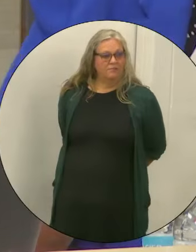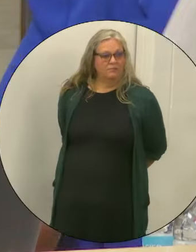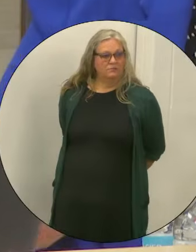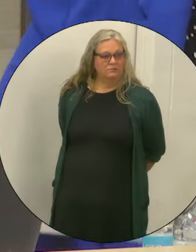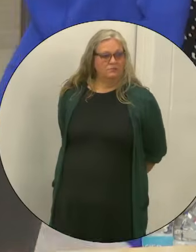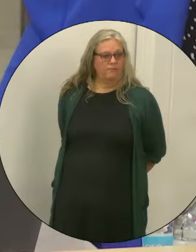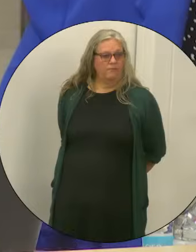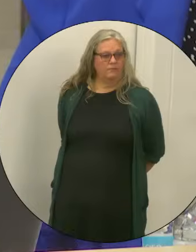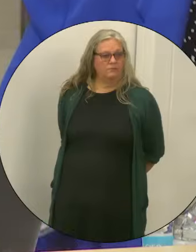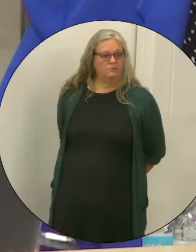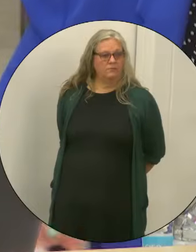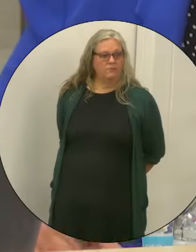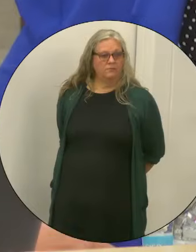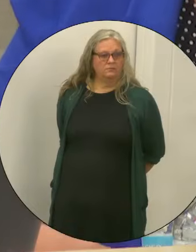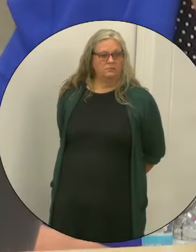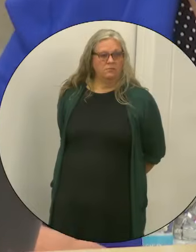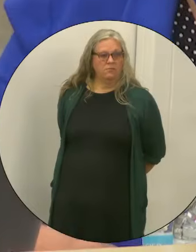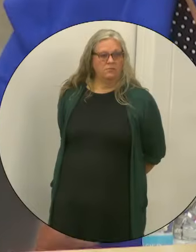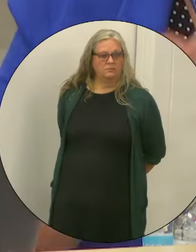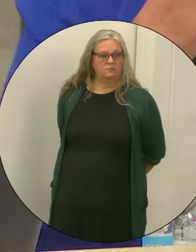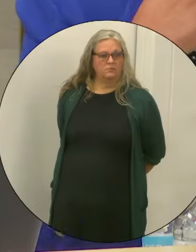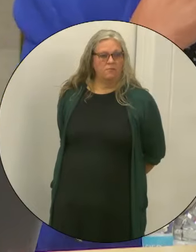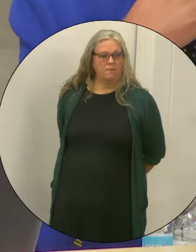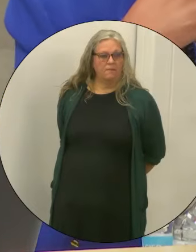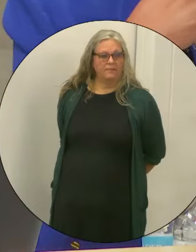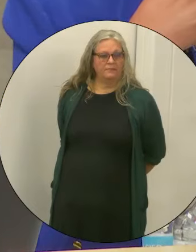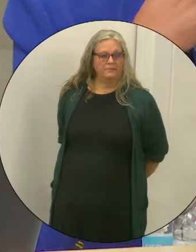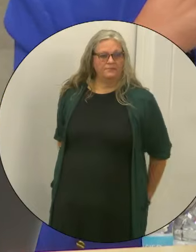Yeah, we have you. Yeah.